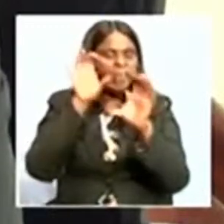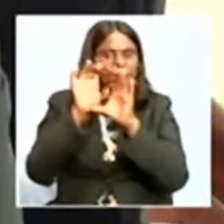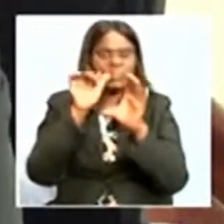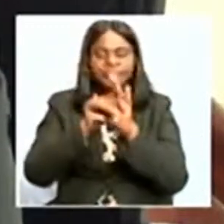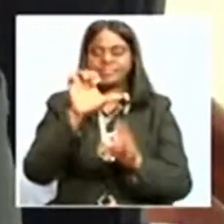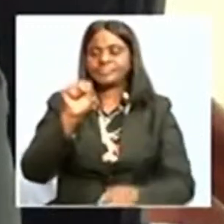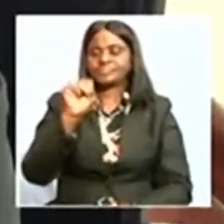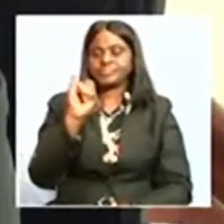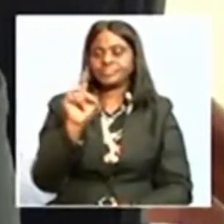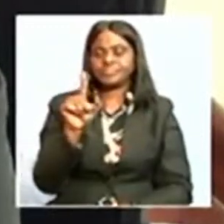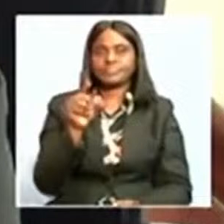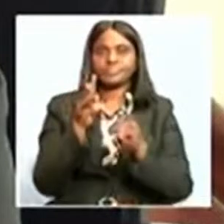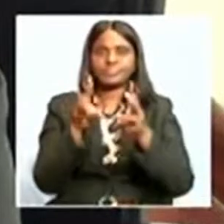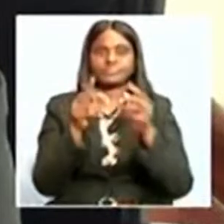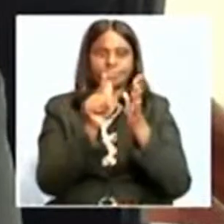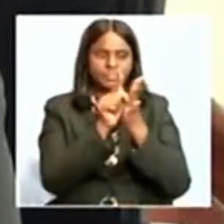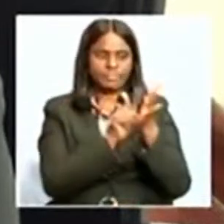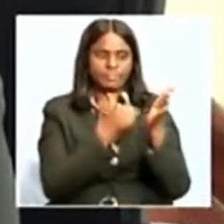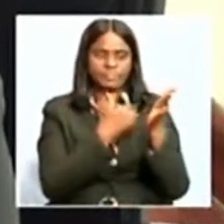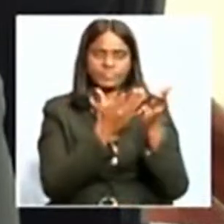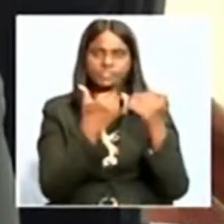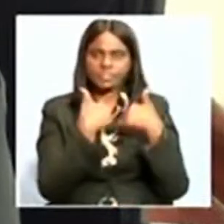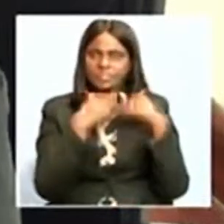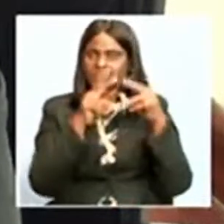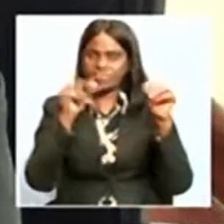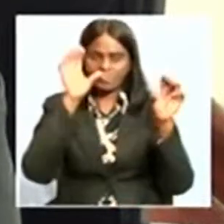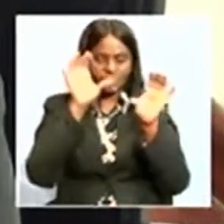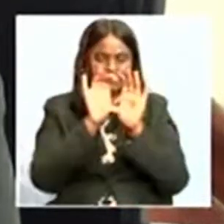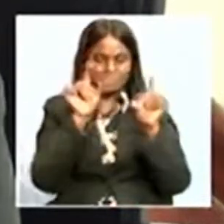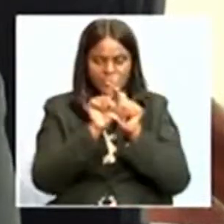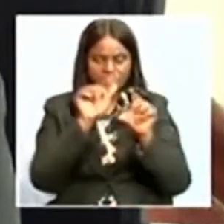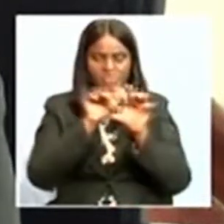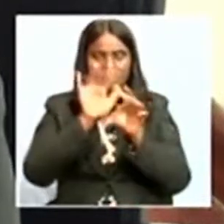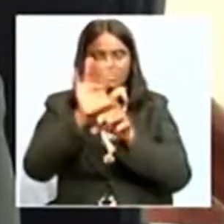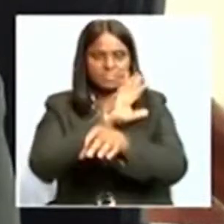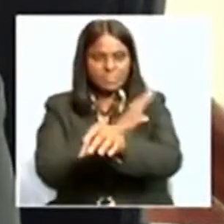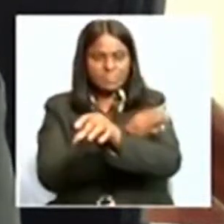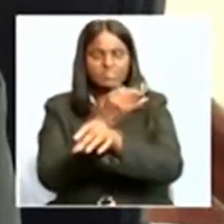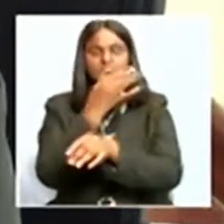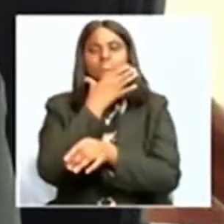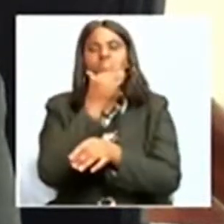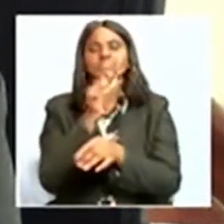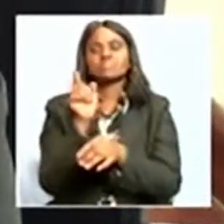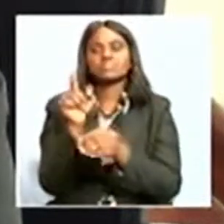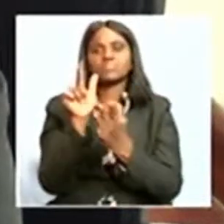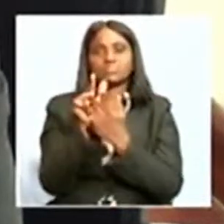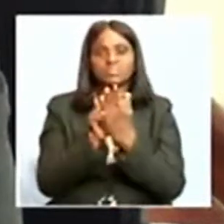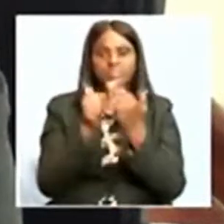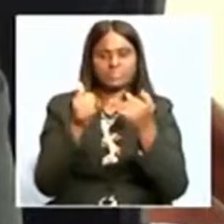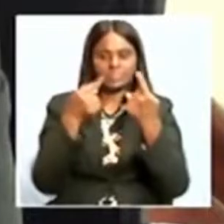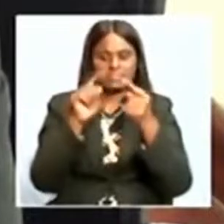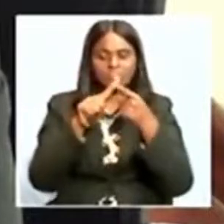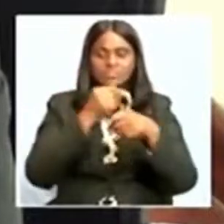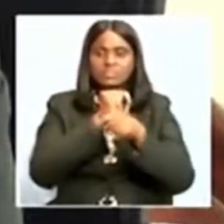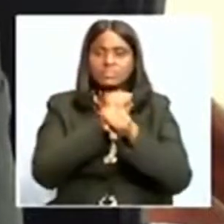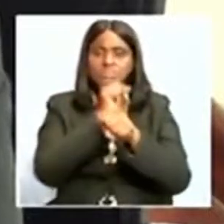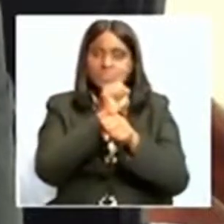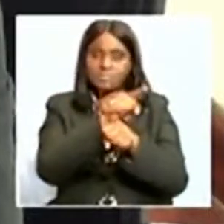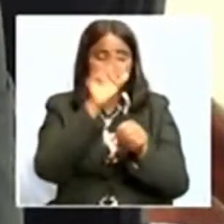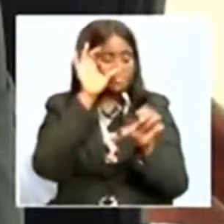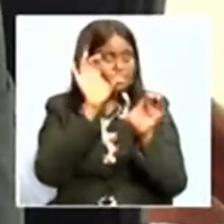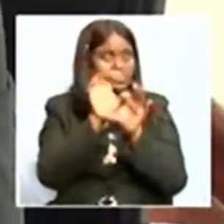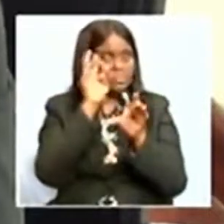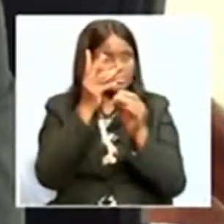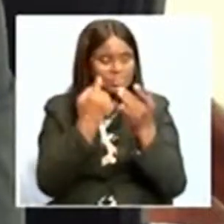SI. So currently the way the law is that there are no conditions. It's in the discretion of the Commissioner. So the law is trying to ensure that these conditions will